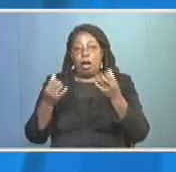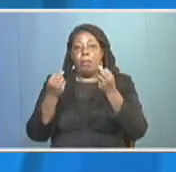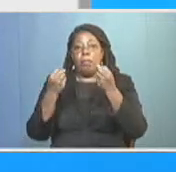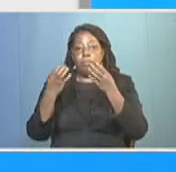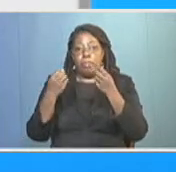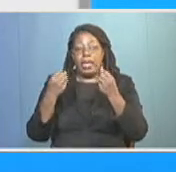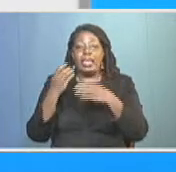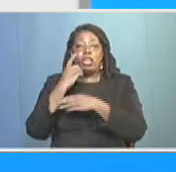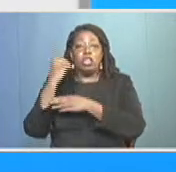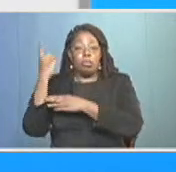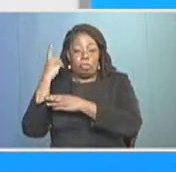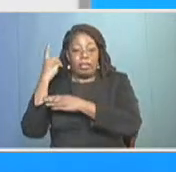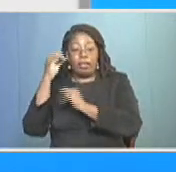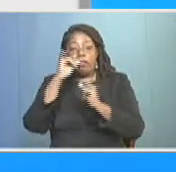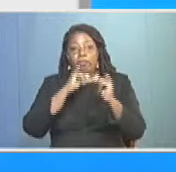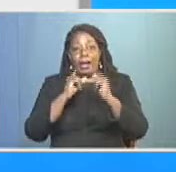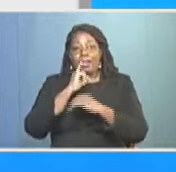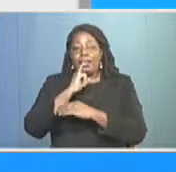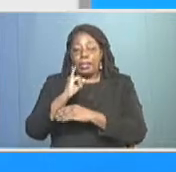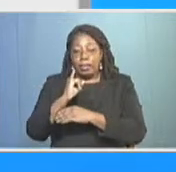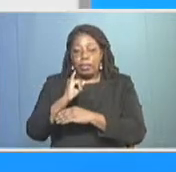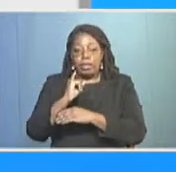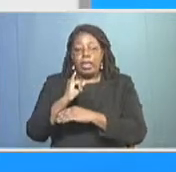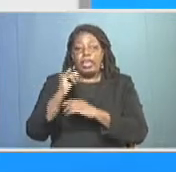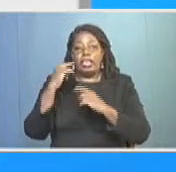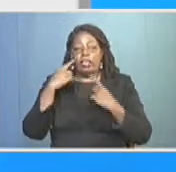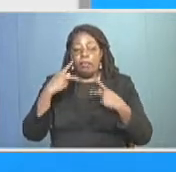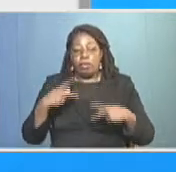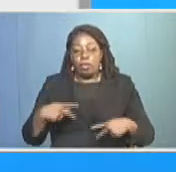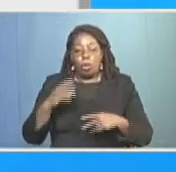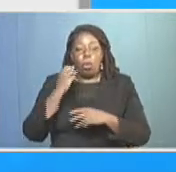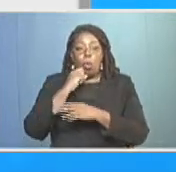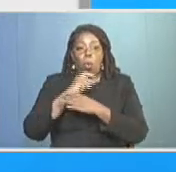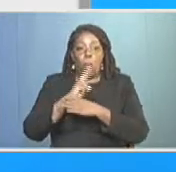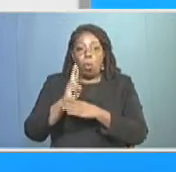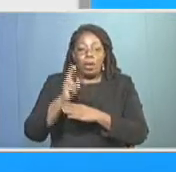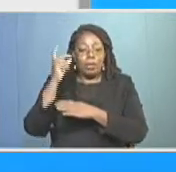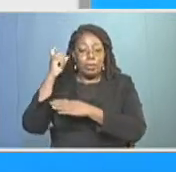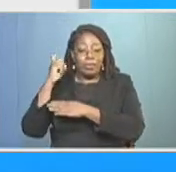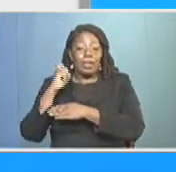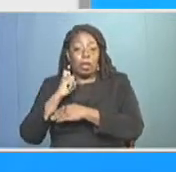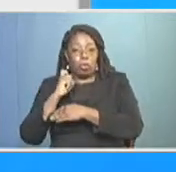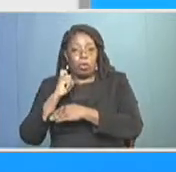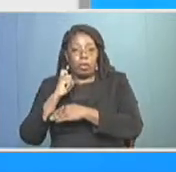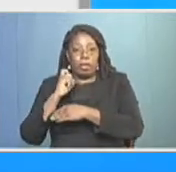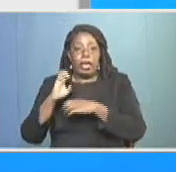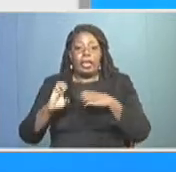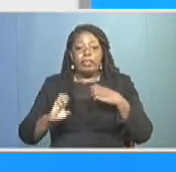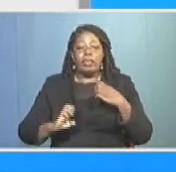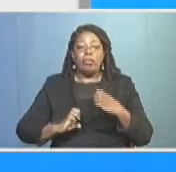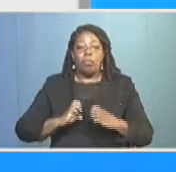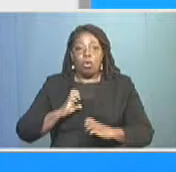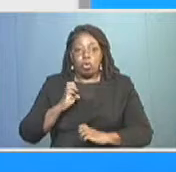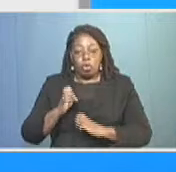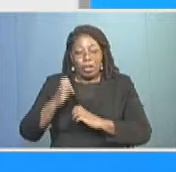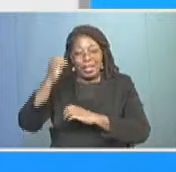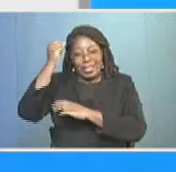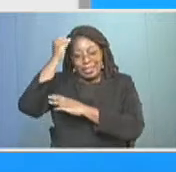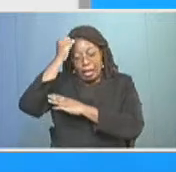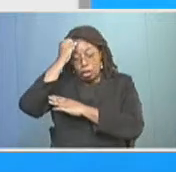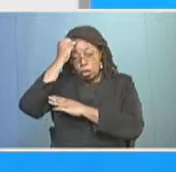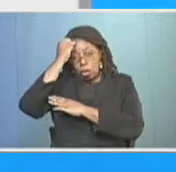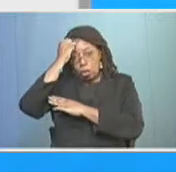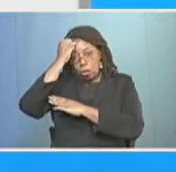limit domestic violence to either being physical or sexual, it also includes emotional, psychological, or financial